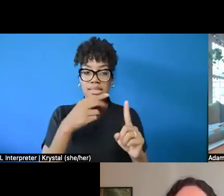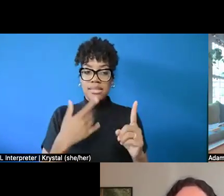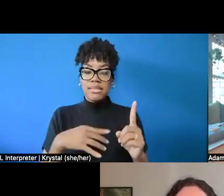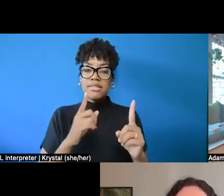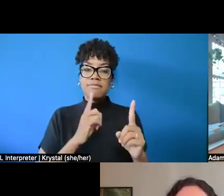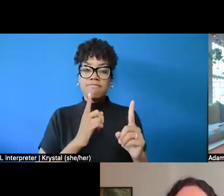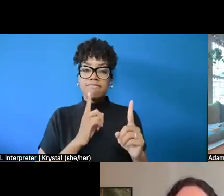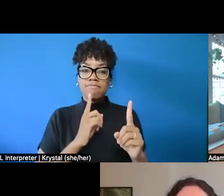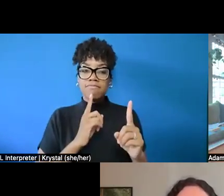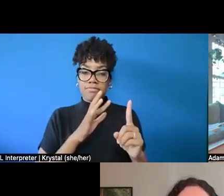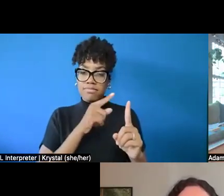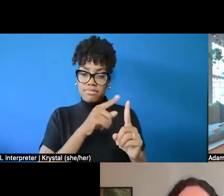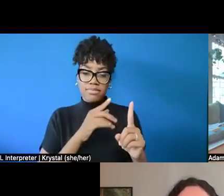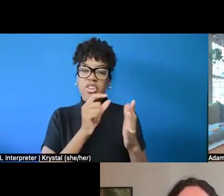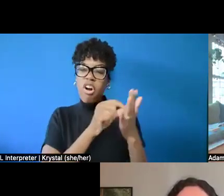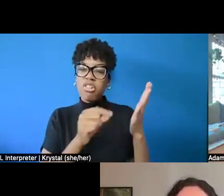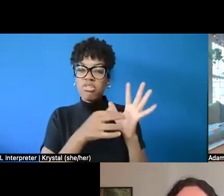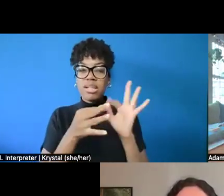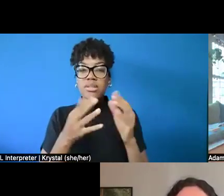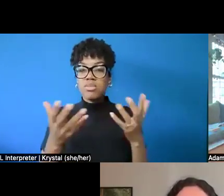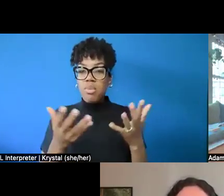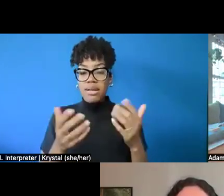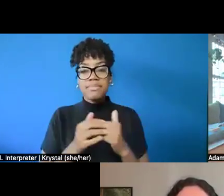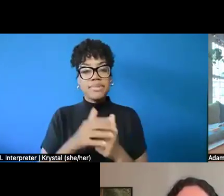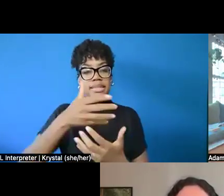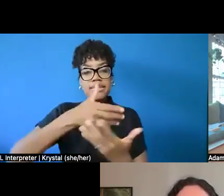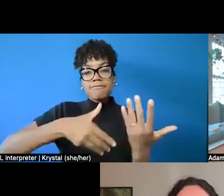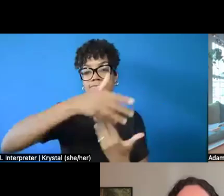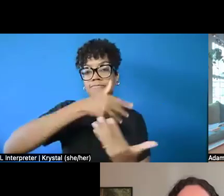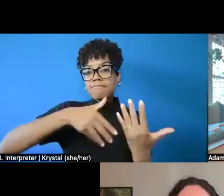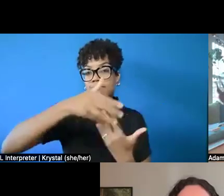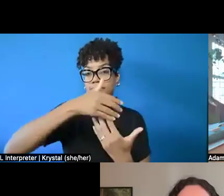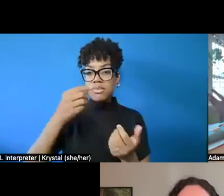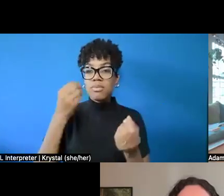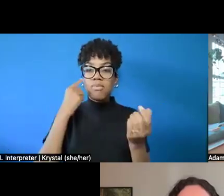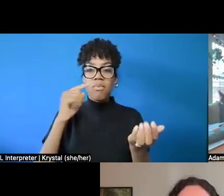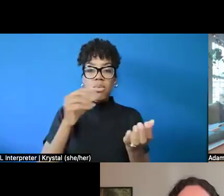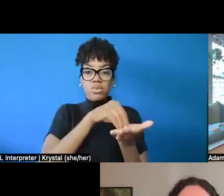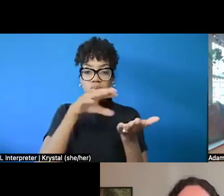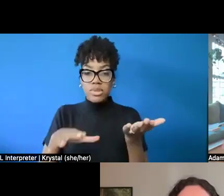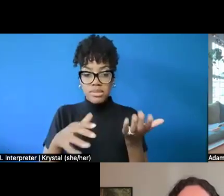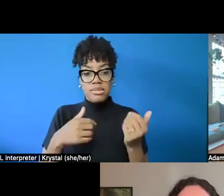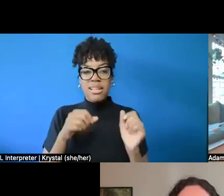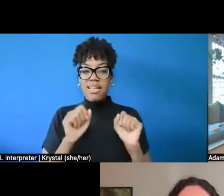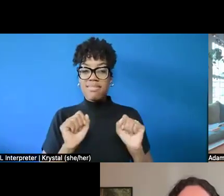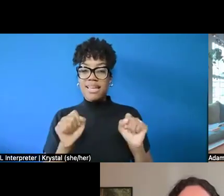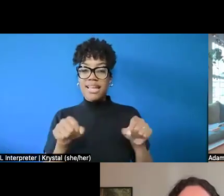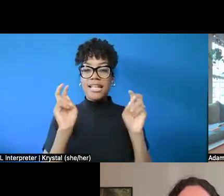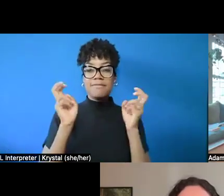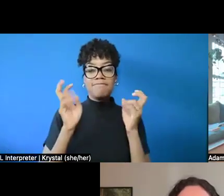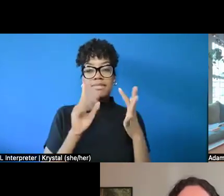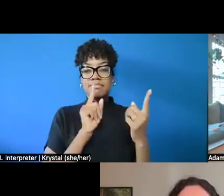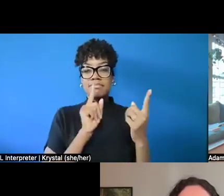and Indigenous voices from the Revolutionary era. And so I just wanted to ask you if you could start by